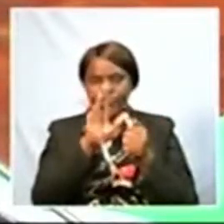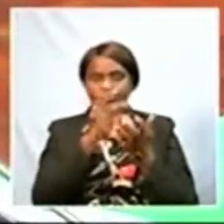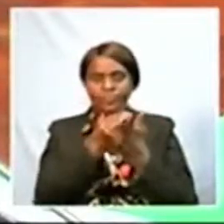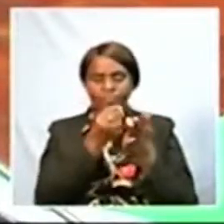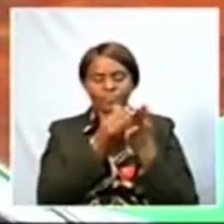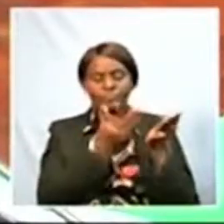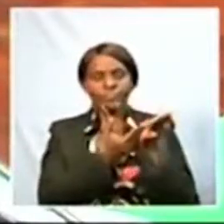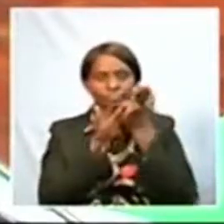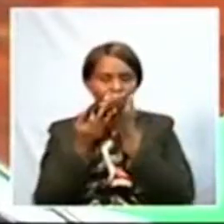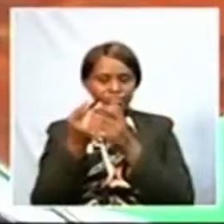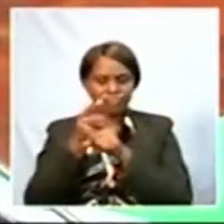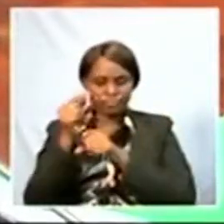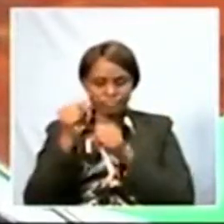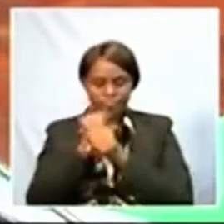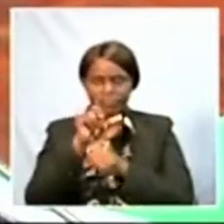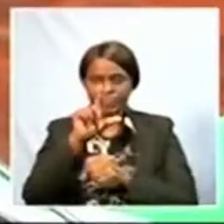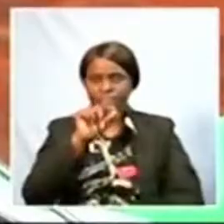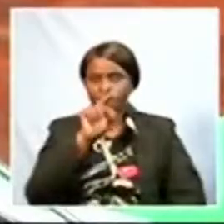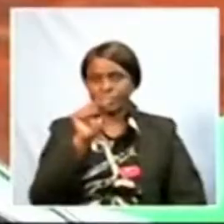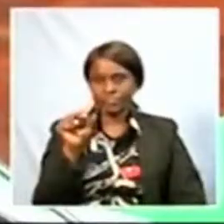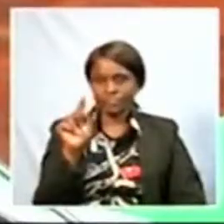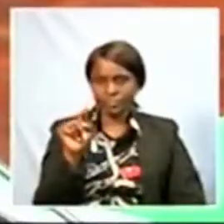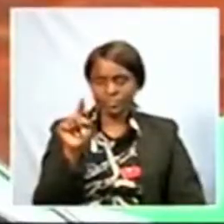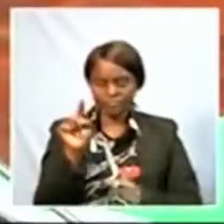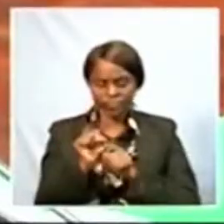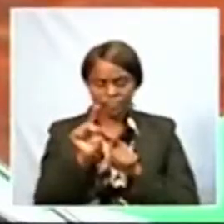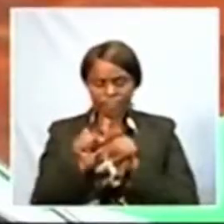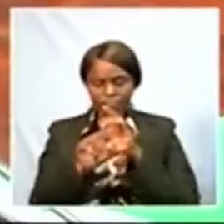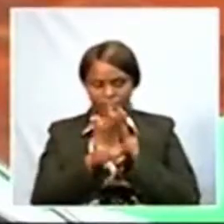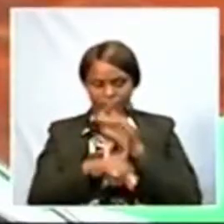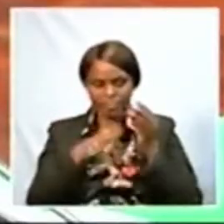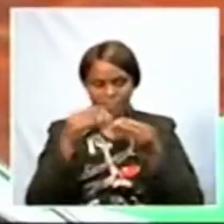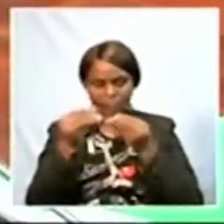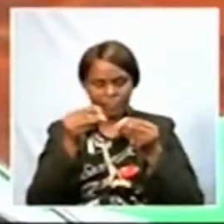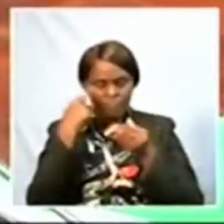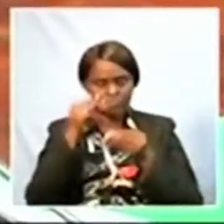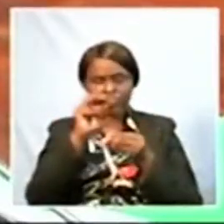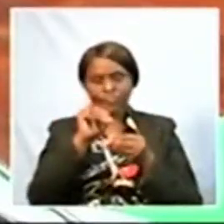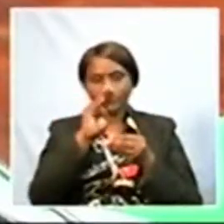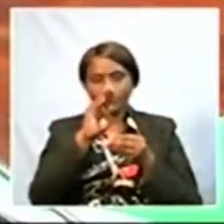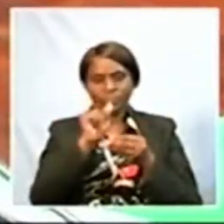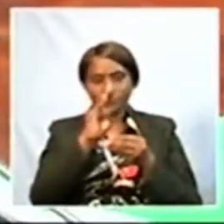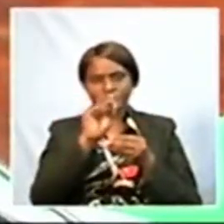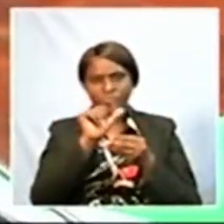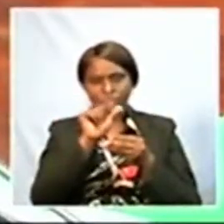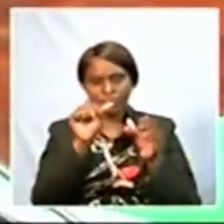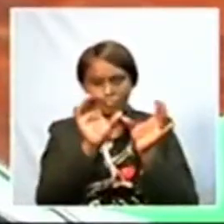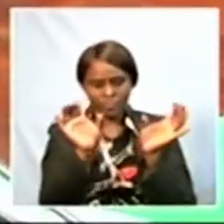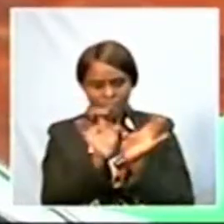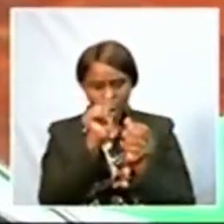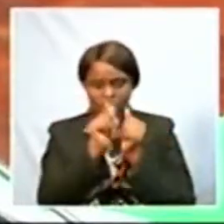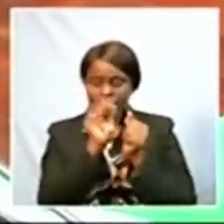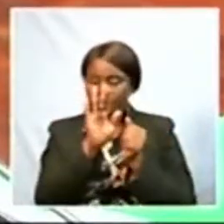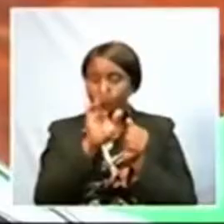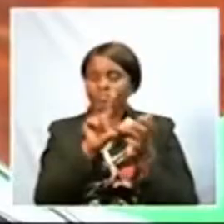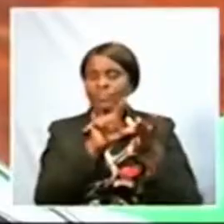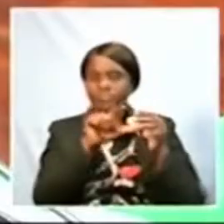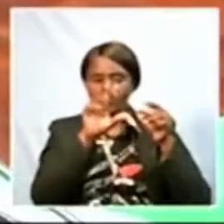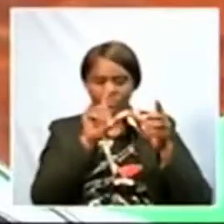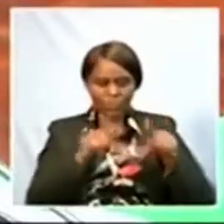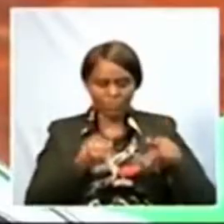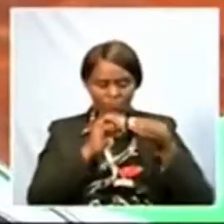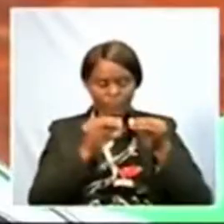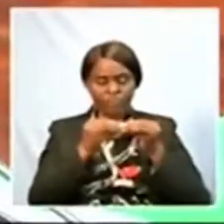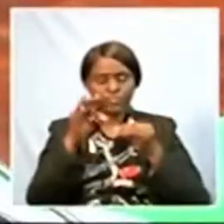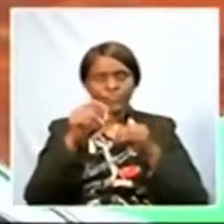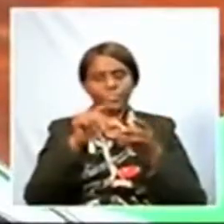brought forward from the year 2022, and the under expenditure from Babala constituency was due to the low number of